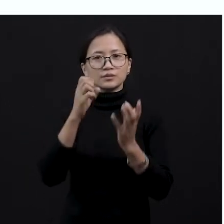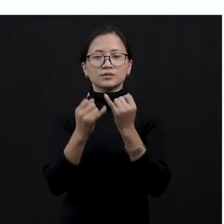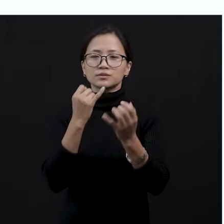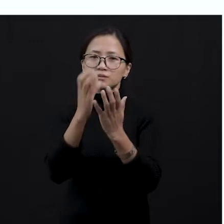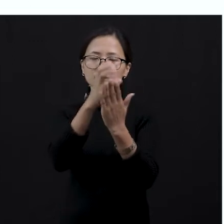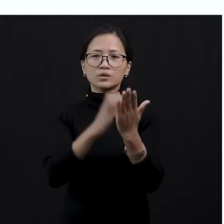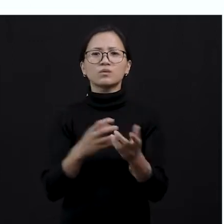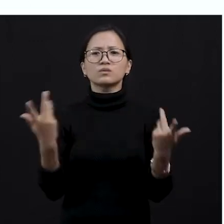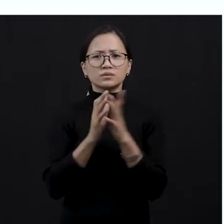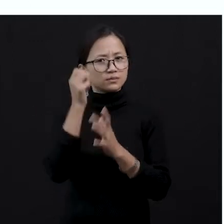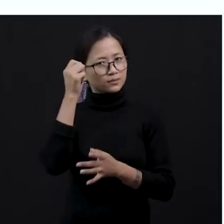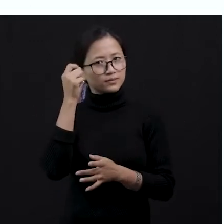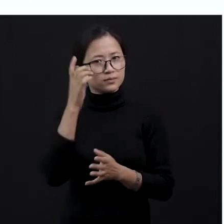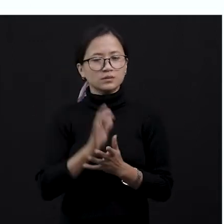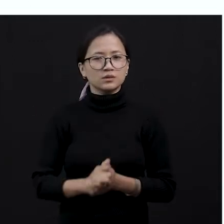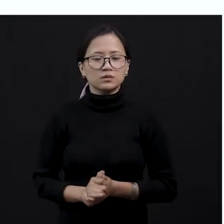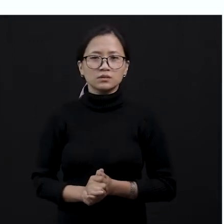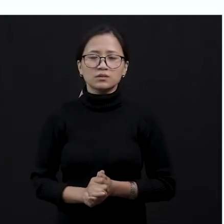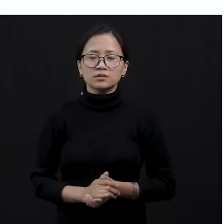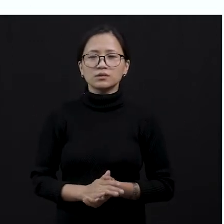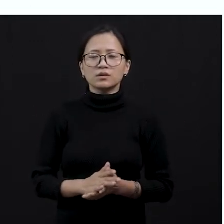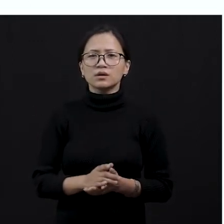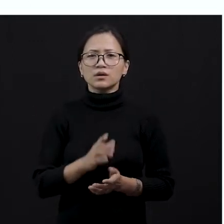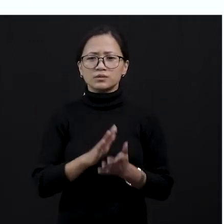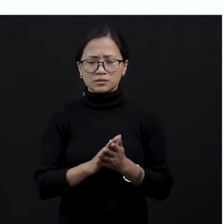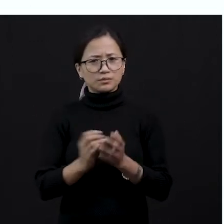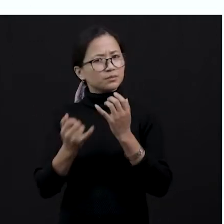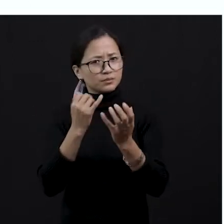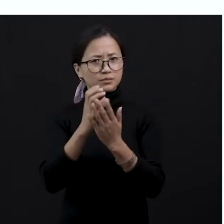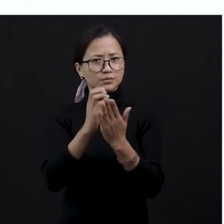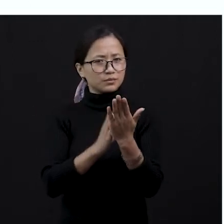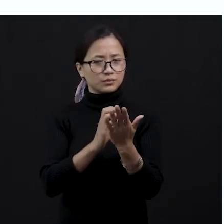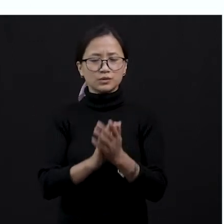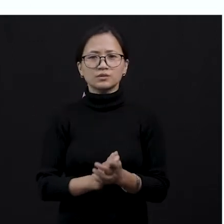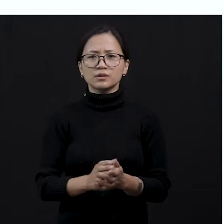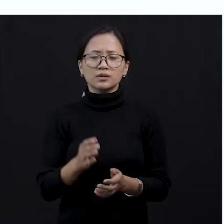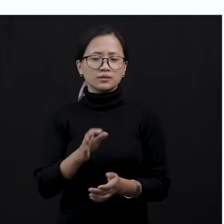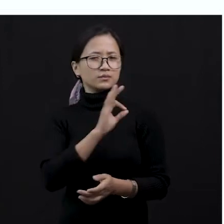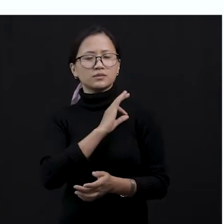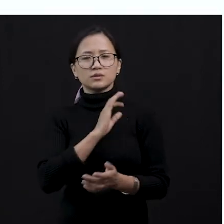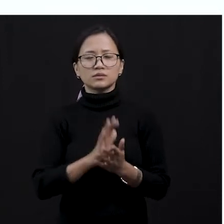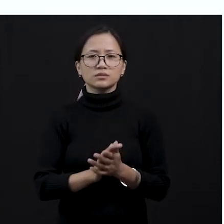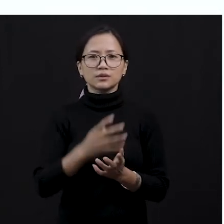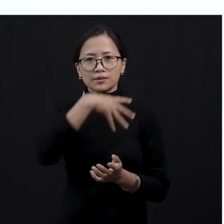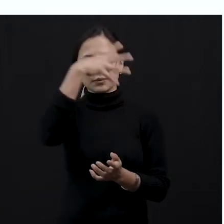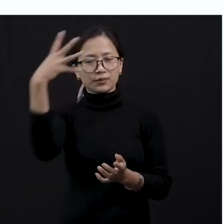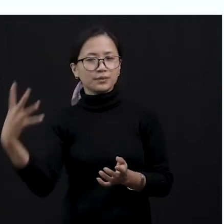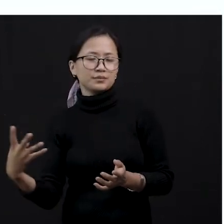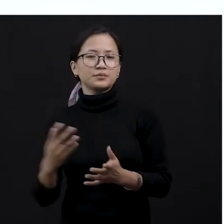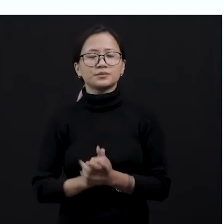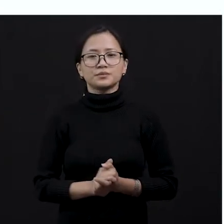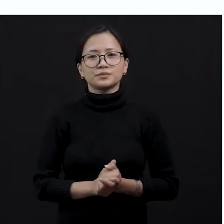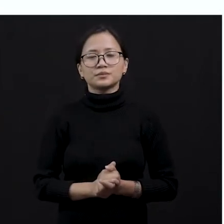do you understand? We understood that the poem really admires the rainbow, right? And he really wishes to be like